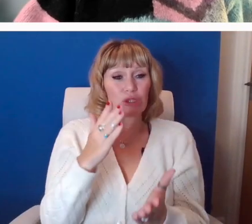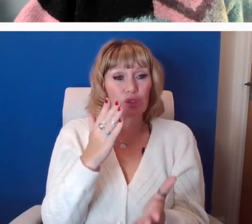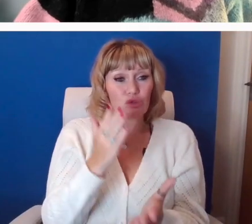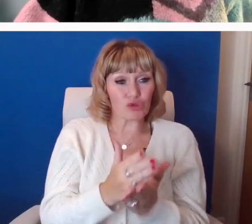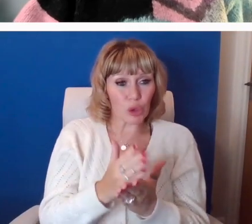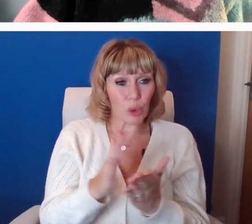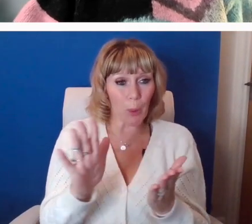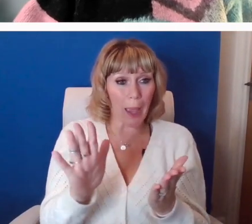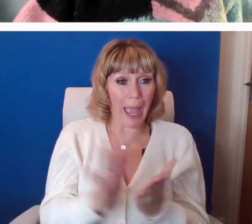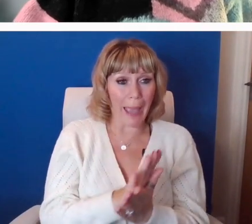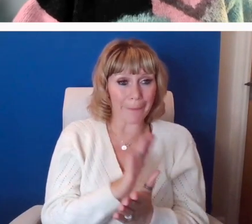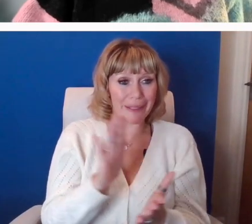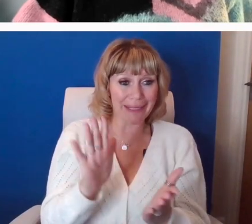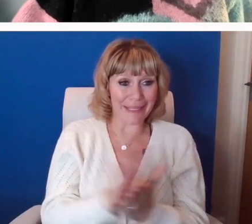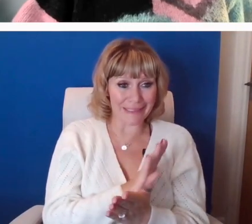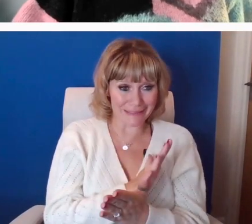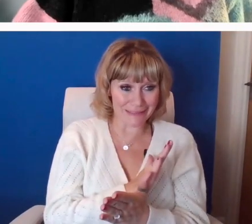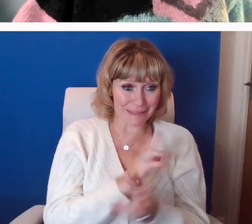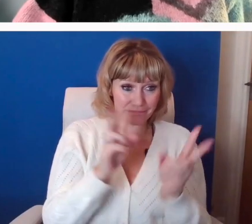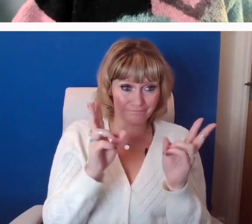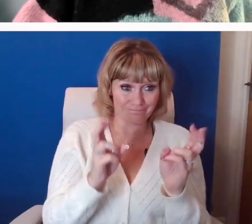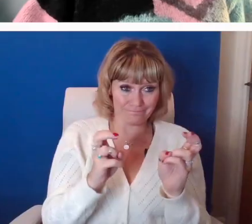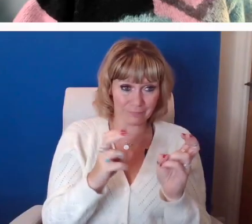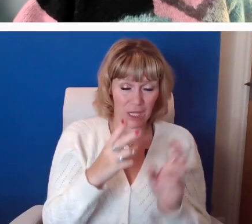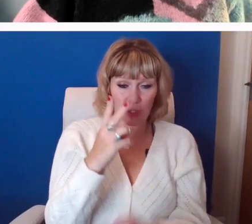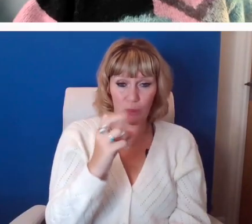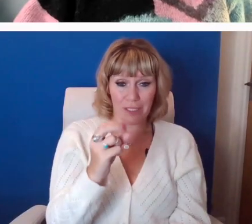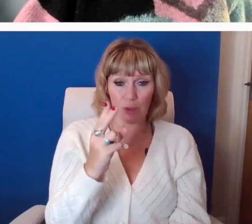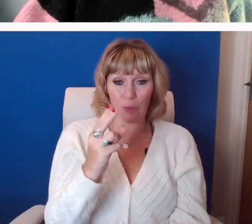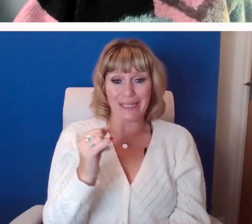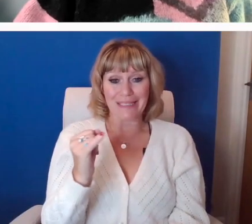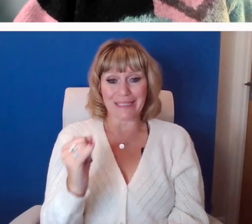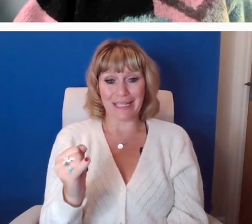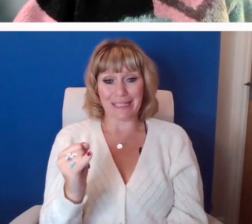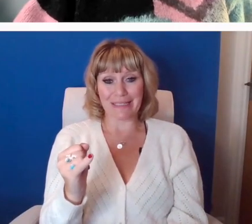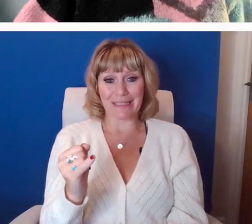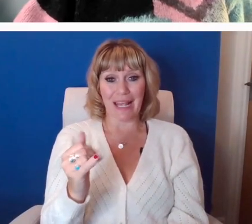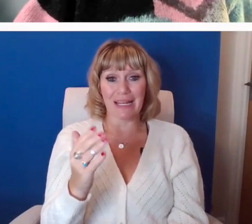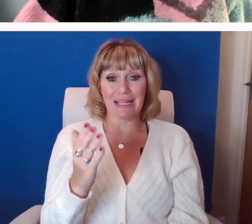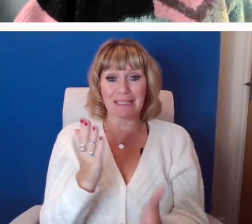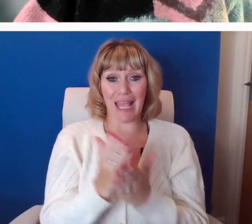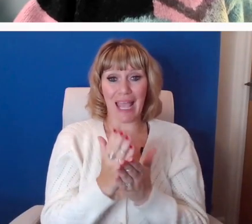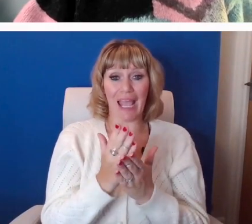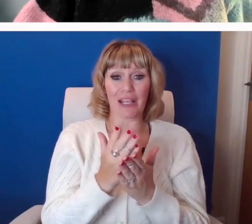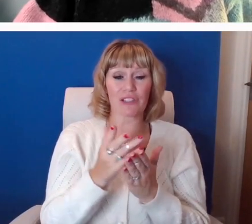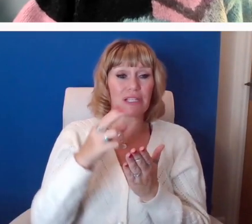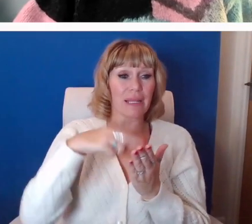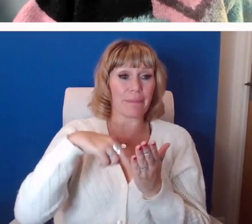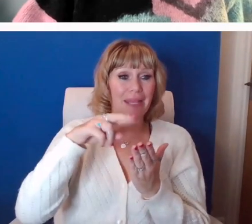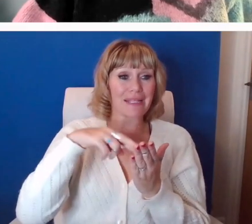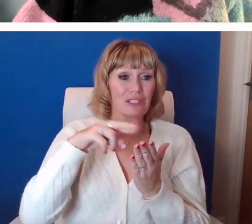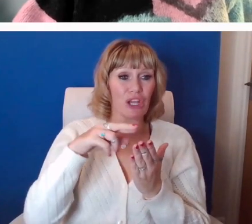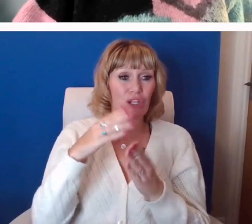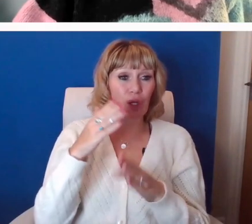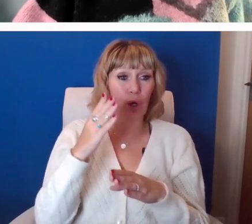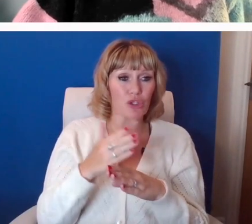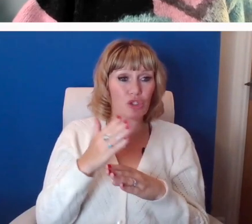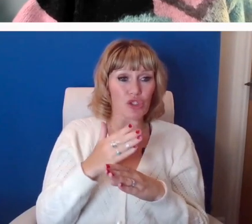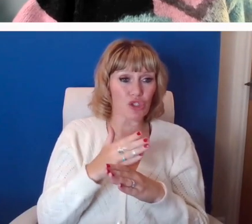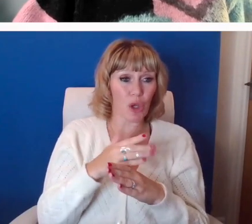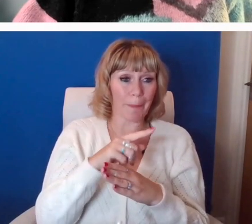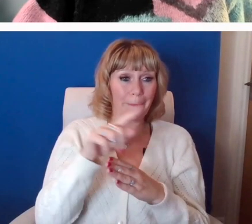it's 2026, and it's a portrait painted on a chopping board, which I thought was fantastic in itself, of a